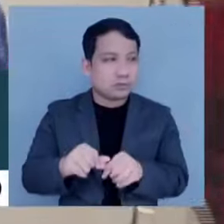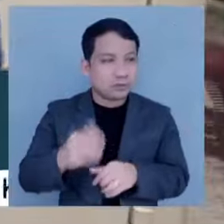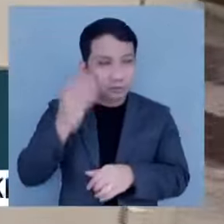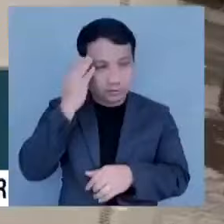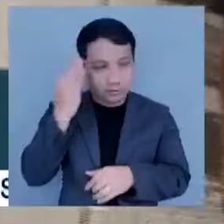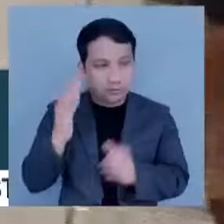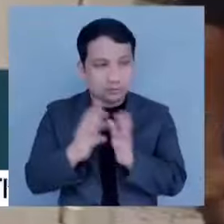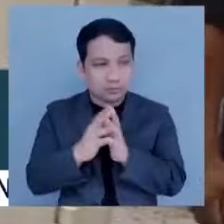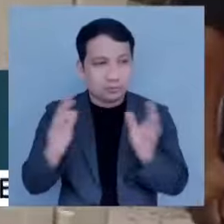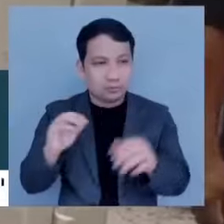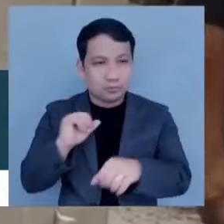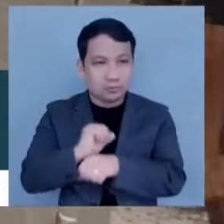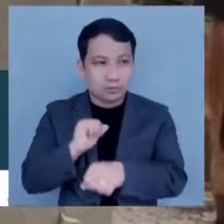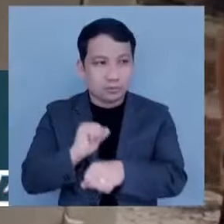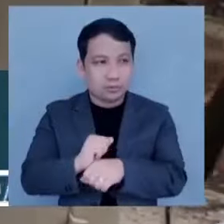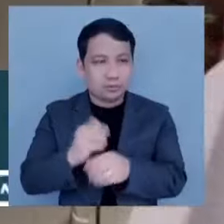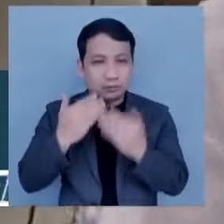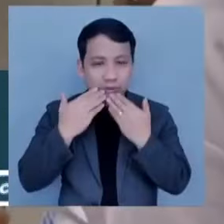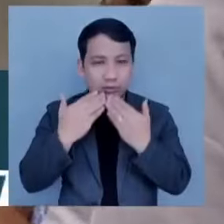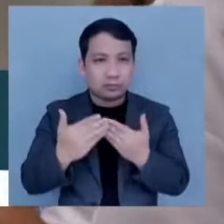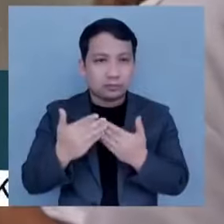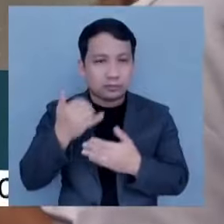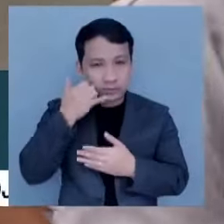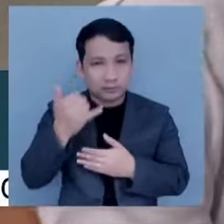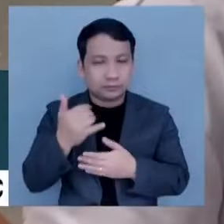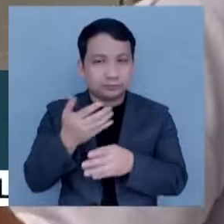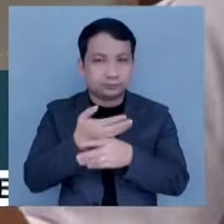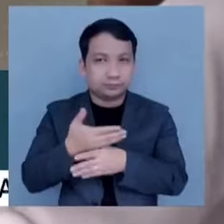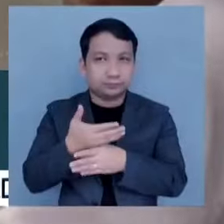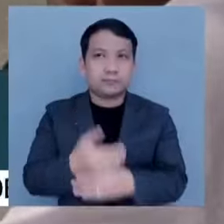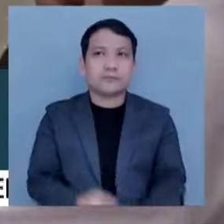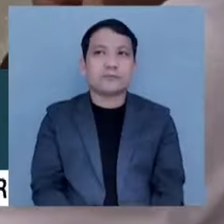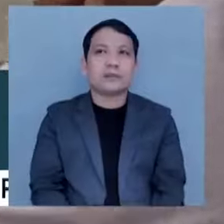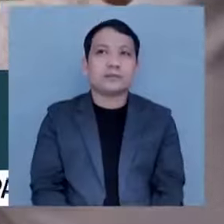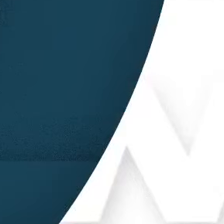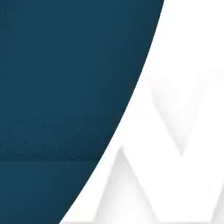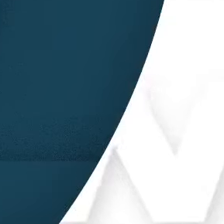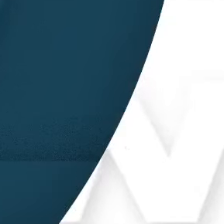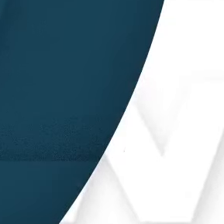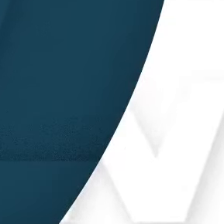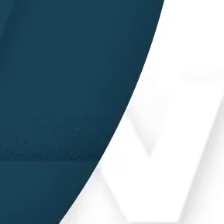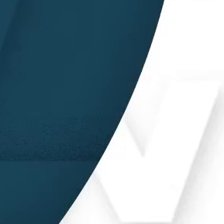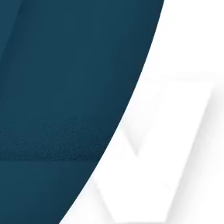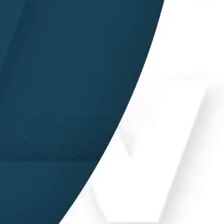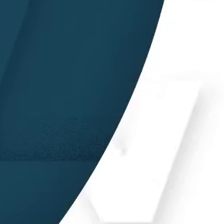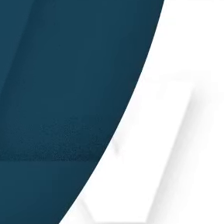you have a lot of work to do, but thanks for taking our call. Take care. Thank you, Carmina. Thank you.